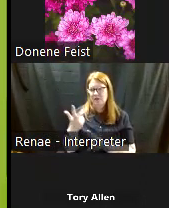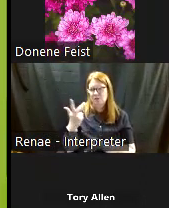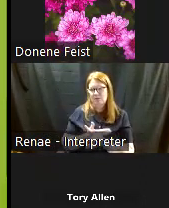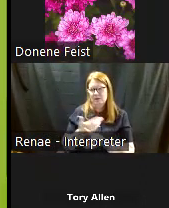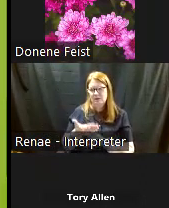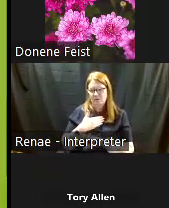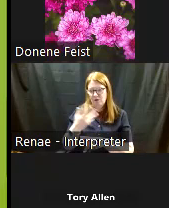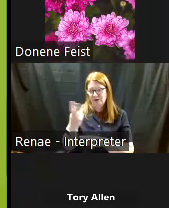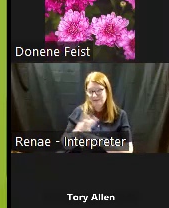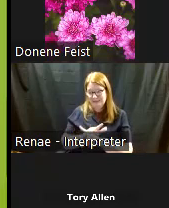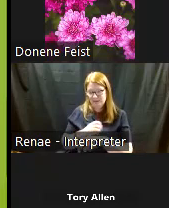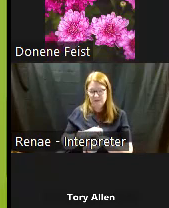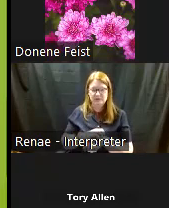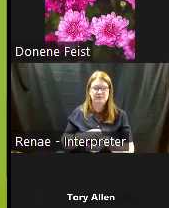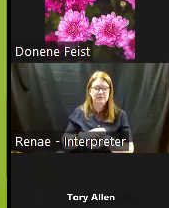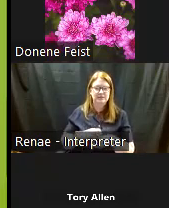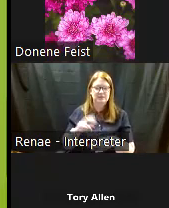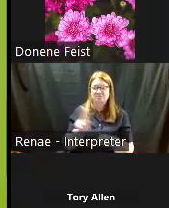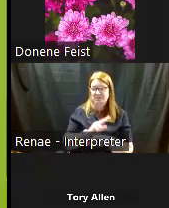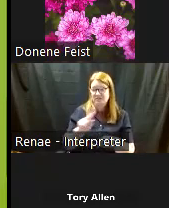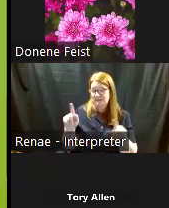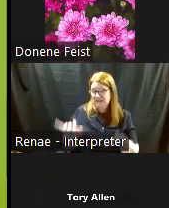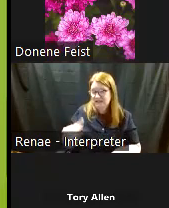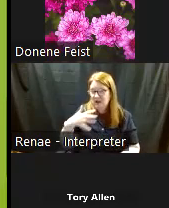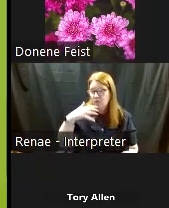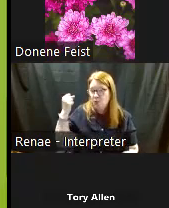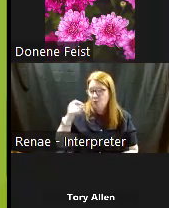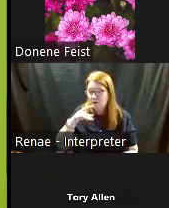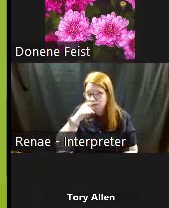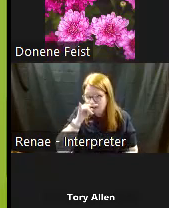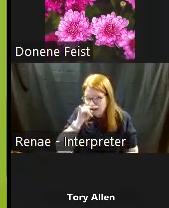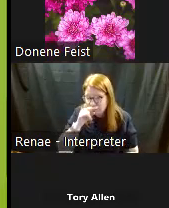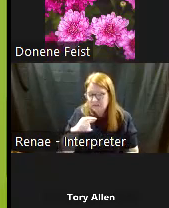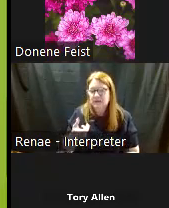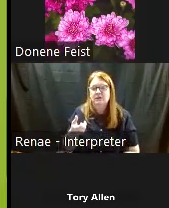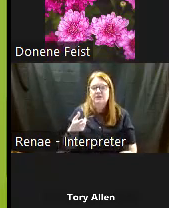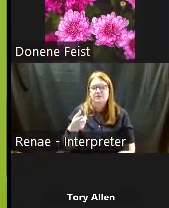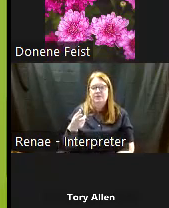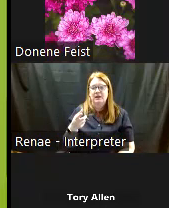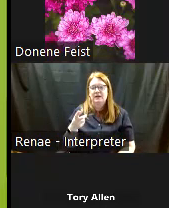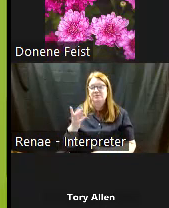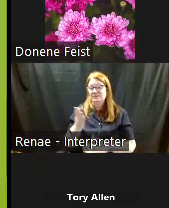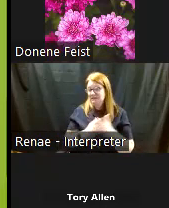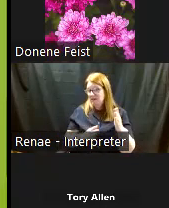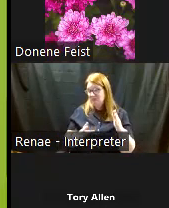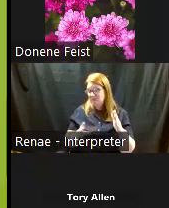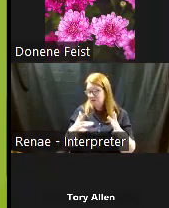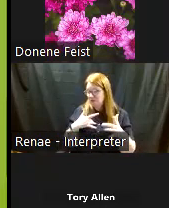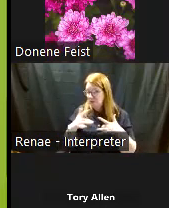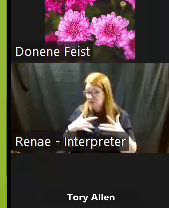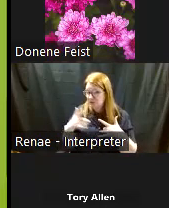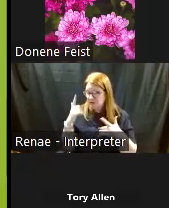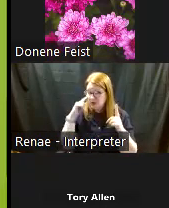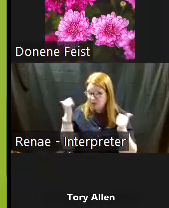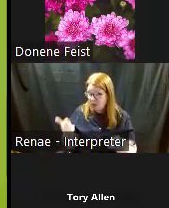months for sure. But we use this testing on older kids too. So some of our kiddos that are coming through clinic, with concerns for hearing loss, if we're